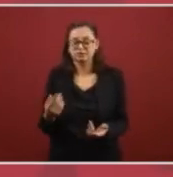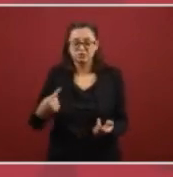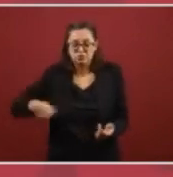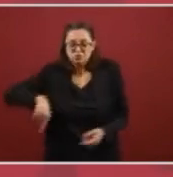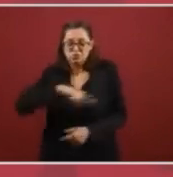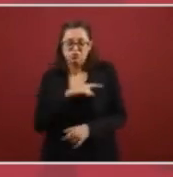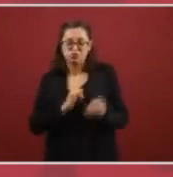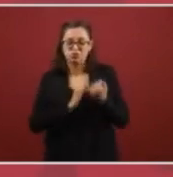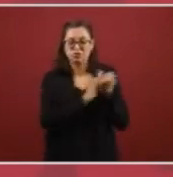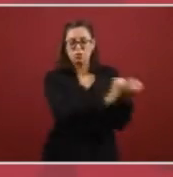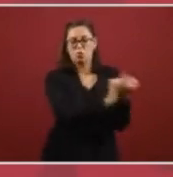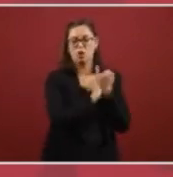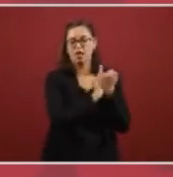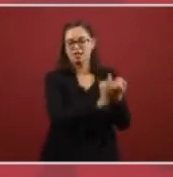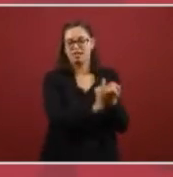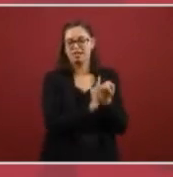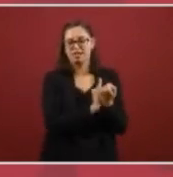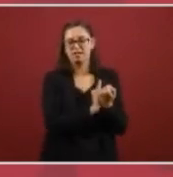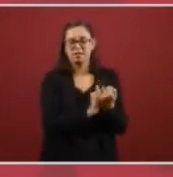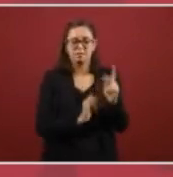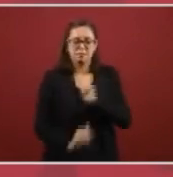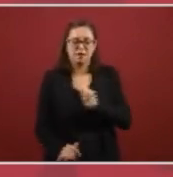like that we're like them.